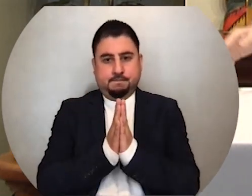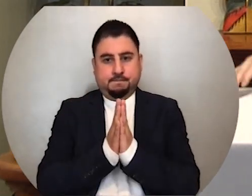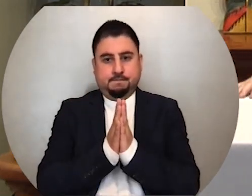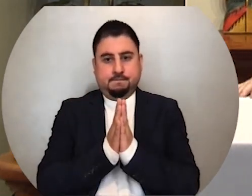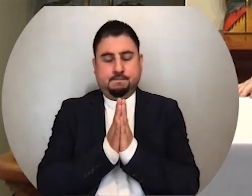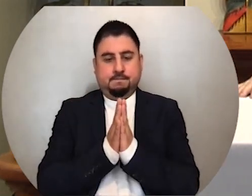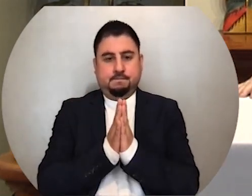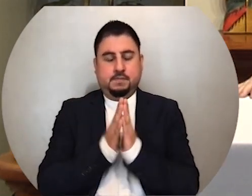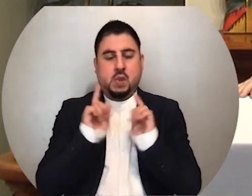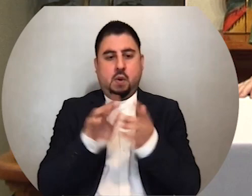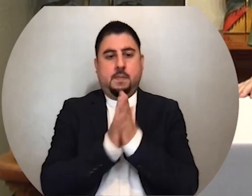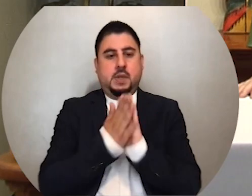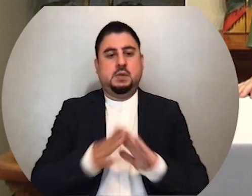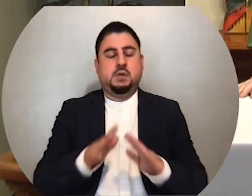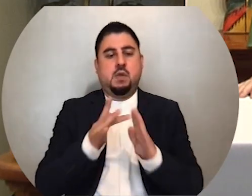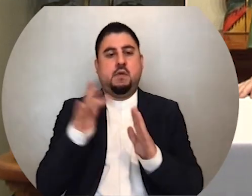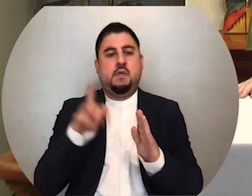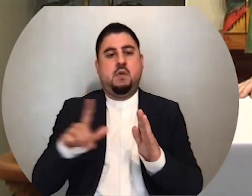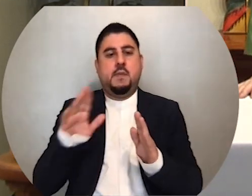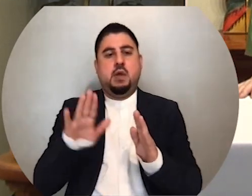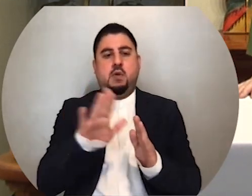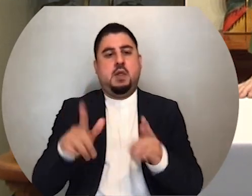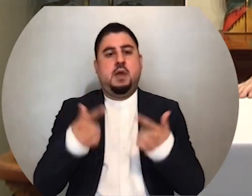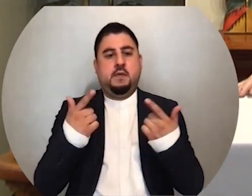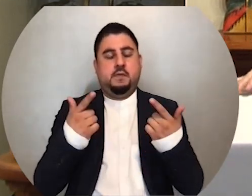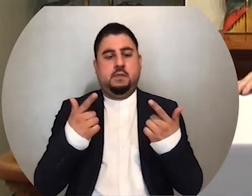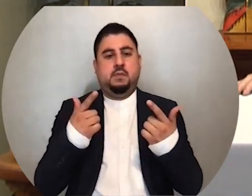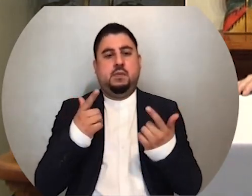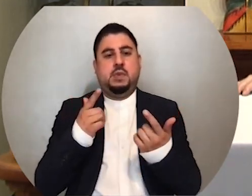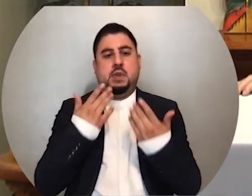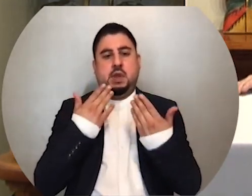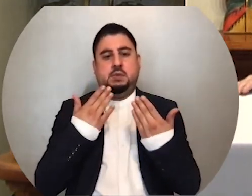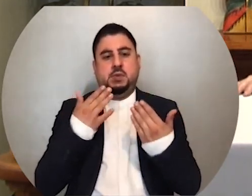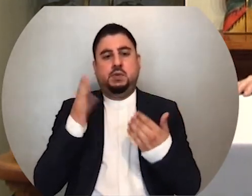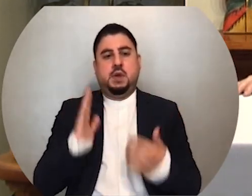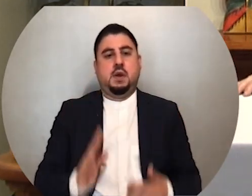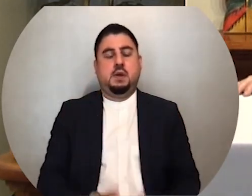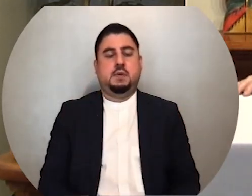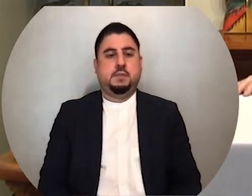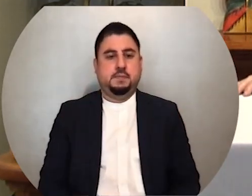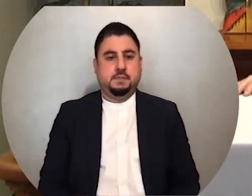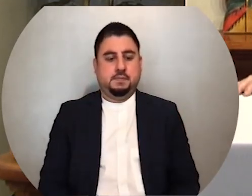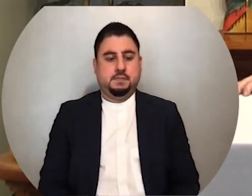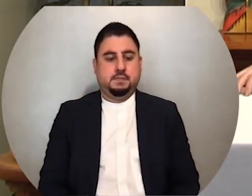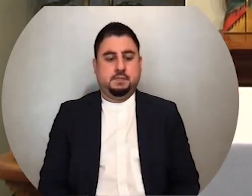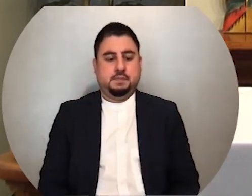Amen. Go in peace, glorifying the Lord by your lives. Thanks be to God.